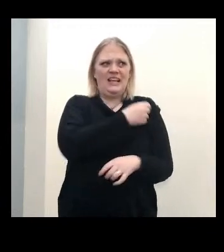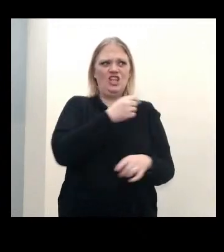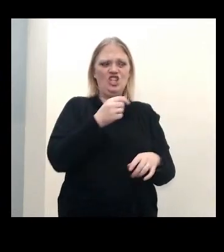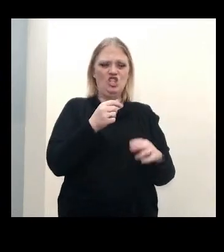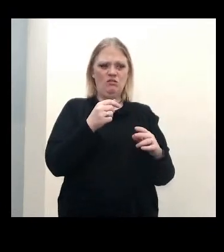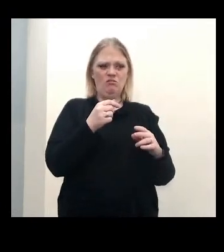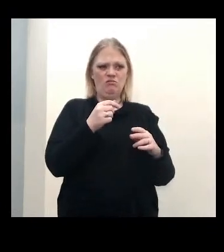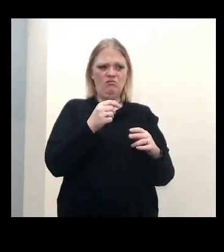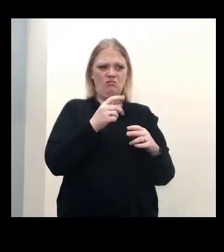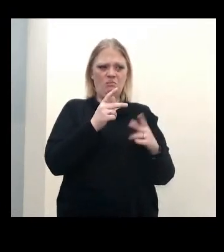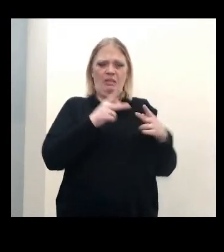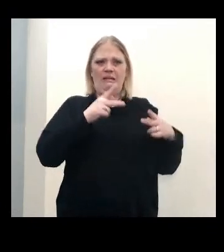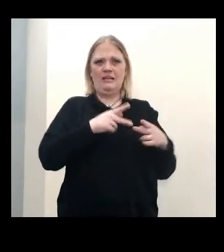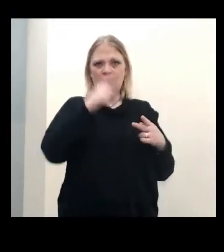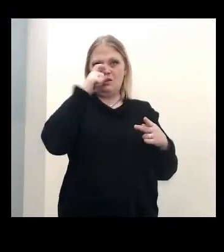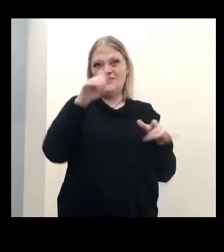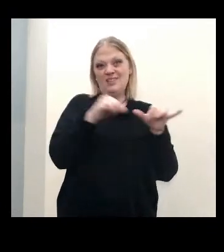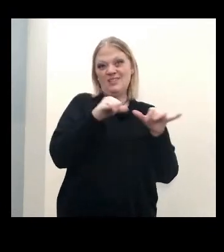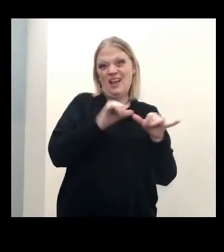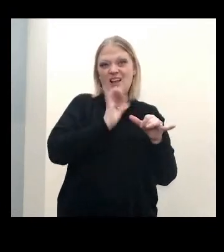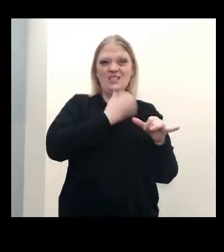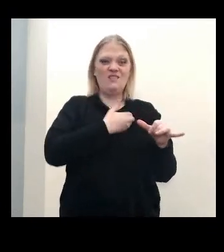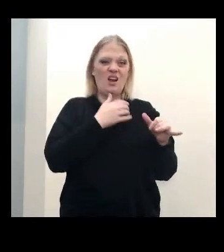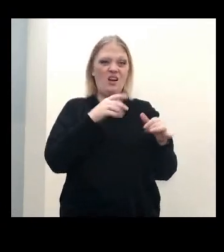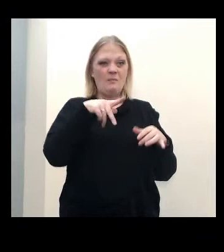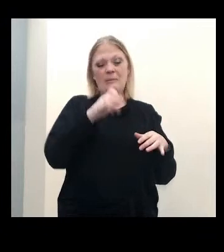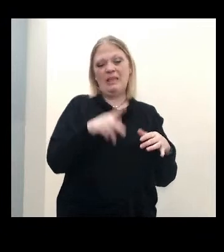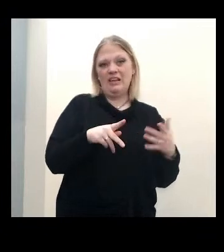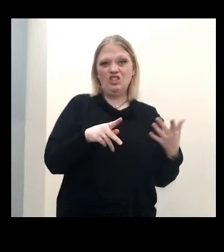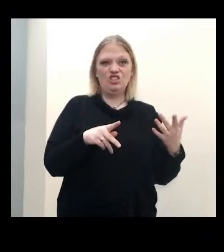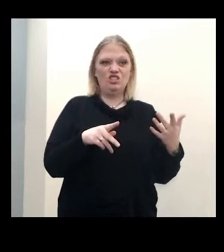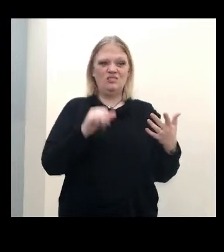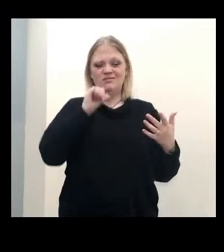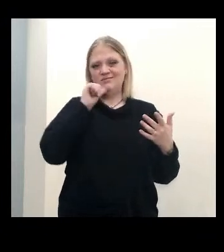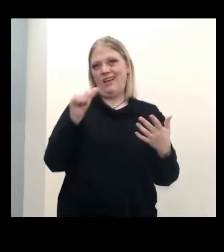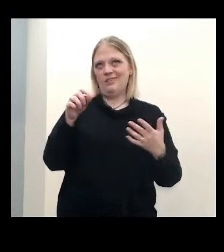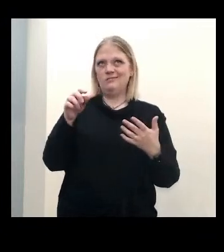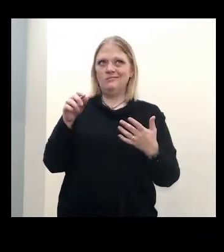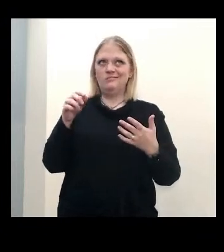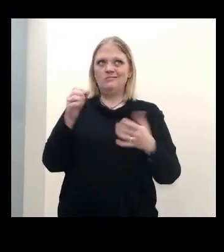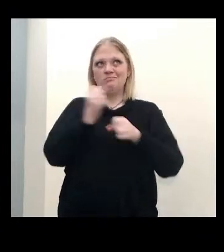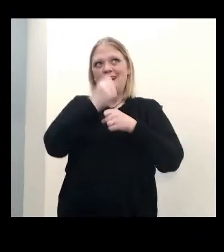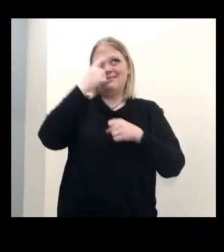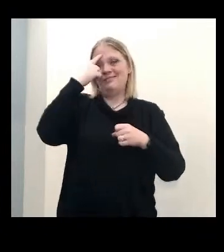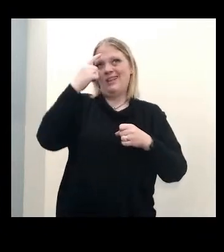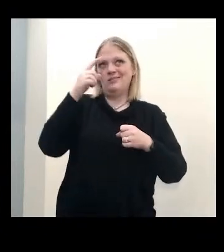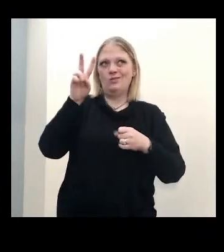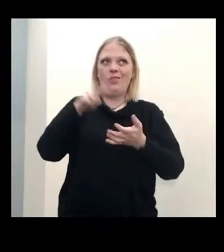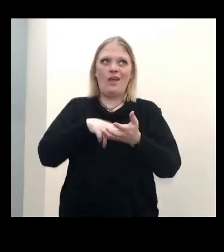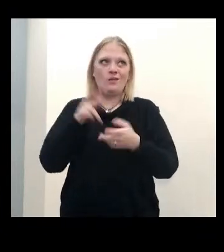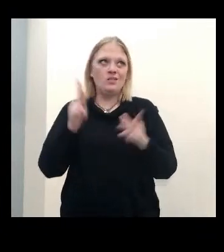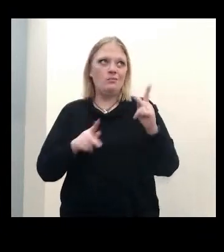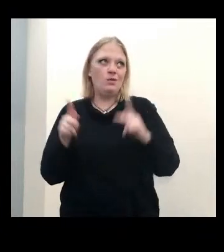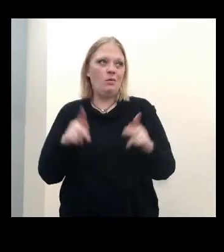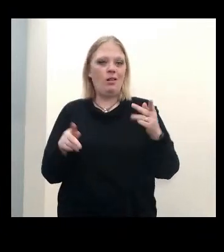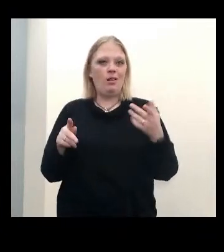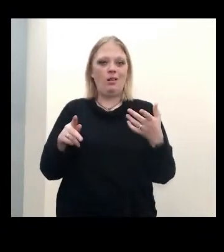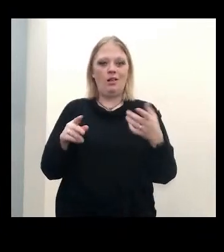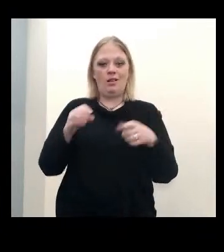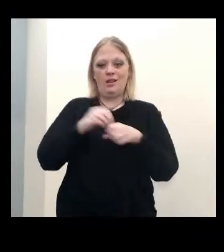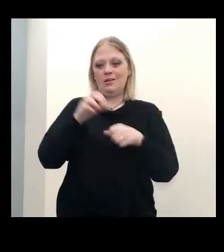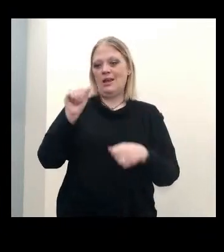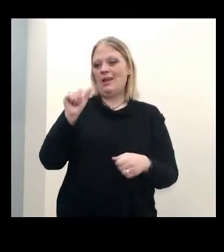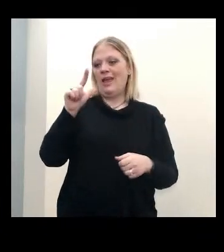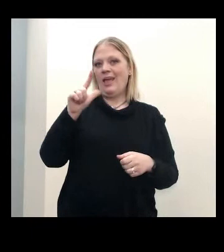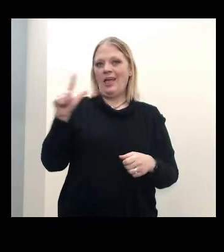Buffalo because of the size of our population. Might not make sense to do a 2,000-person mass vaccination site in